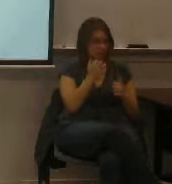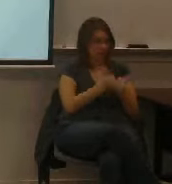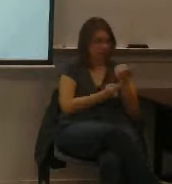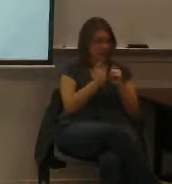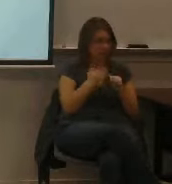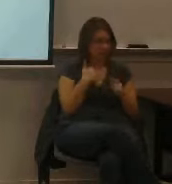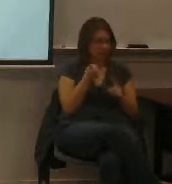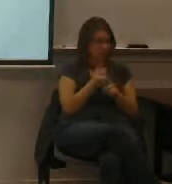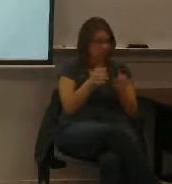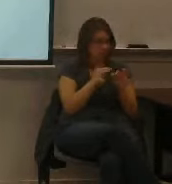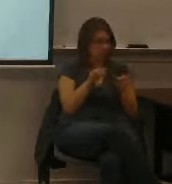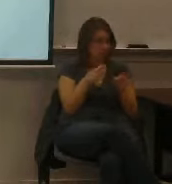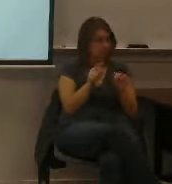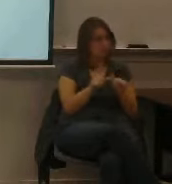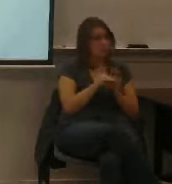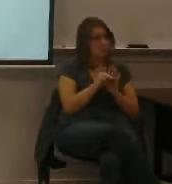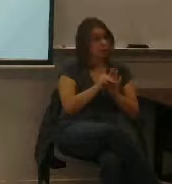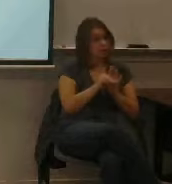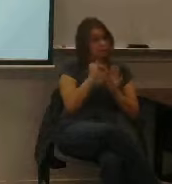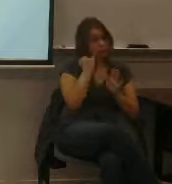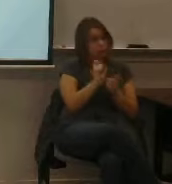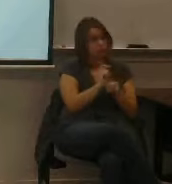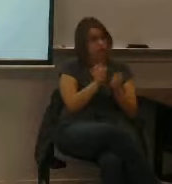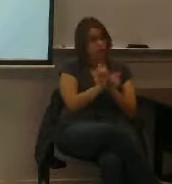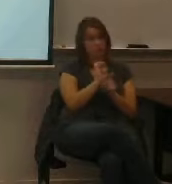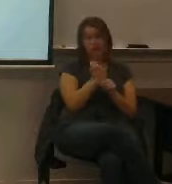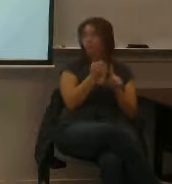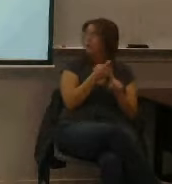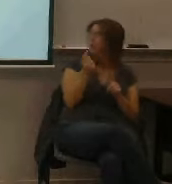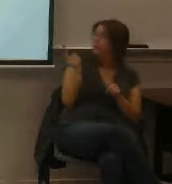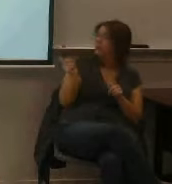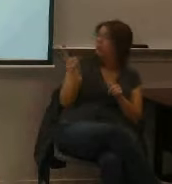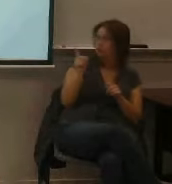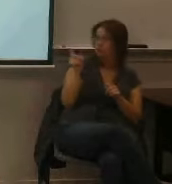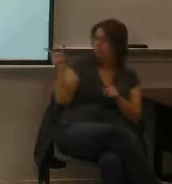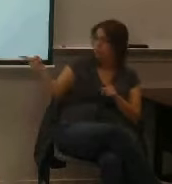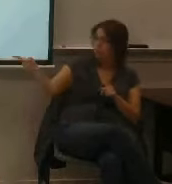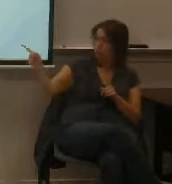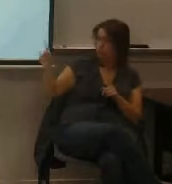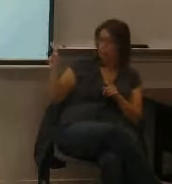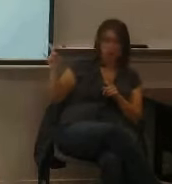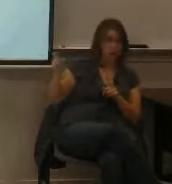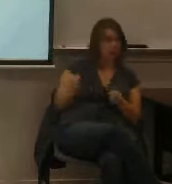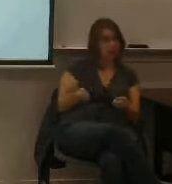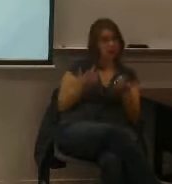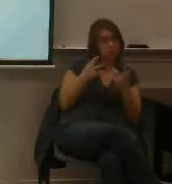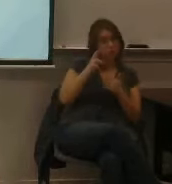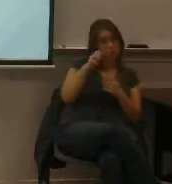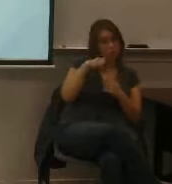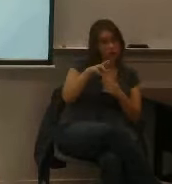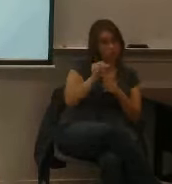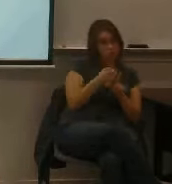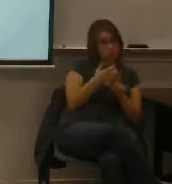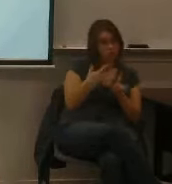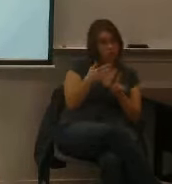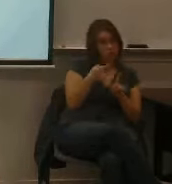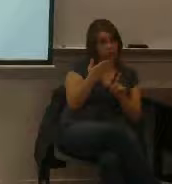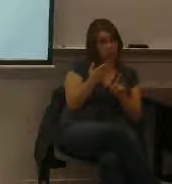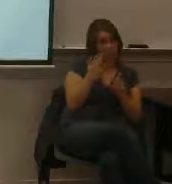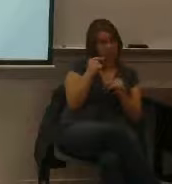own equation, and you can model, if you change the environment from here to here, how much reproduction growth you'd expect out of the